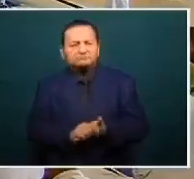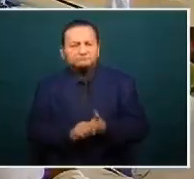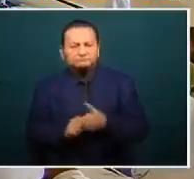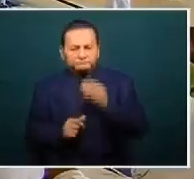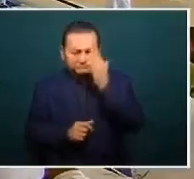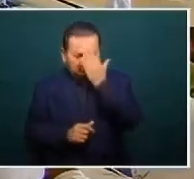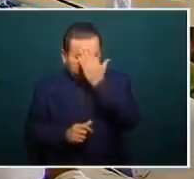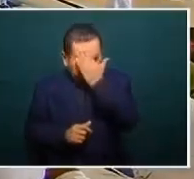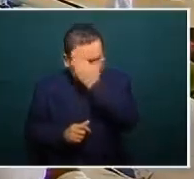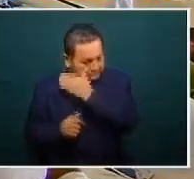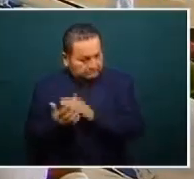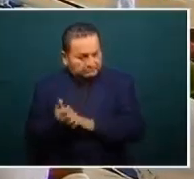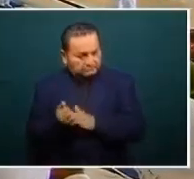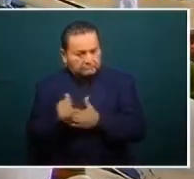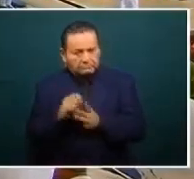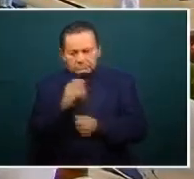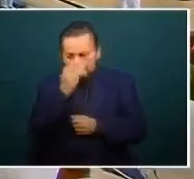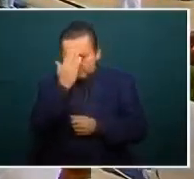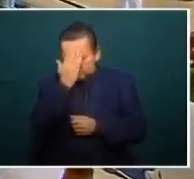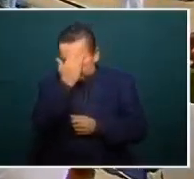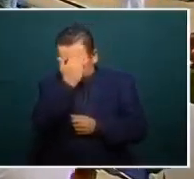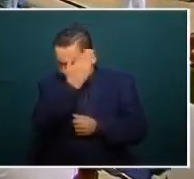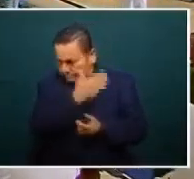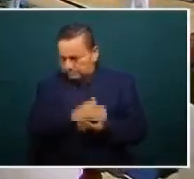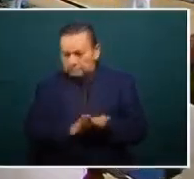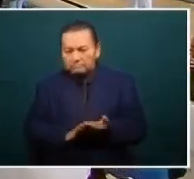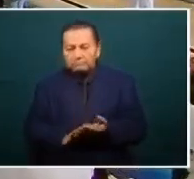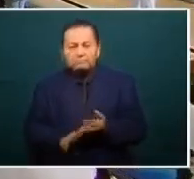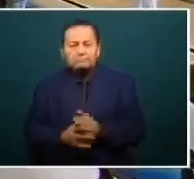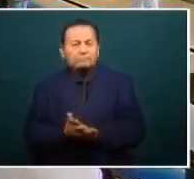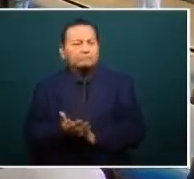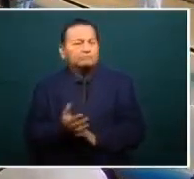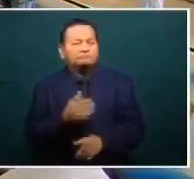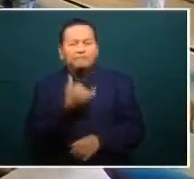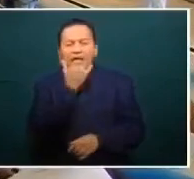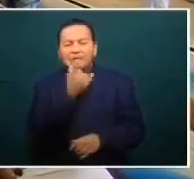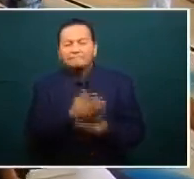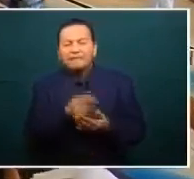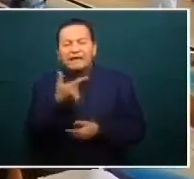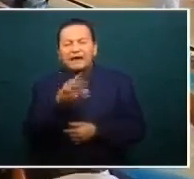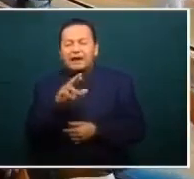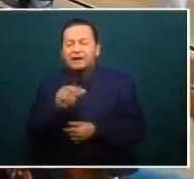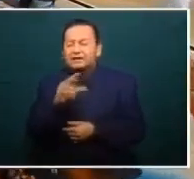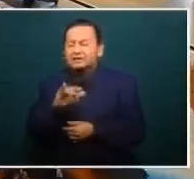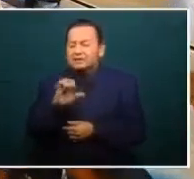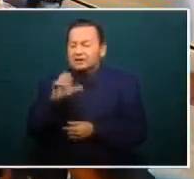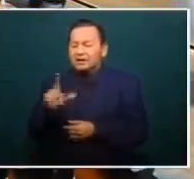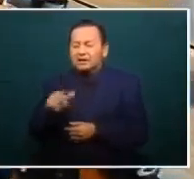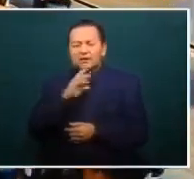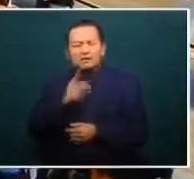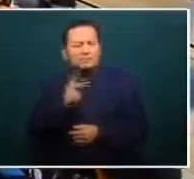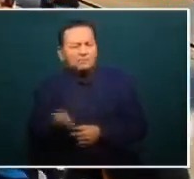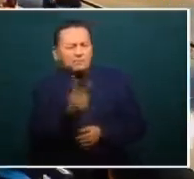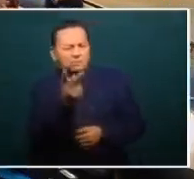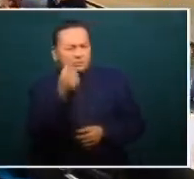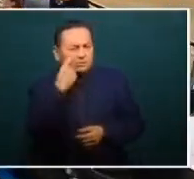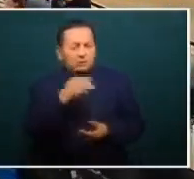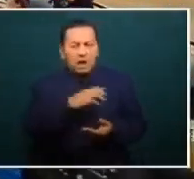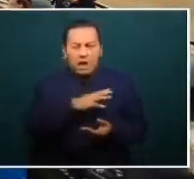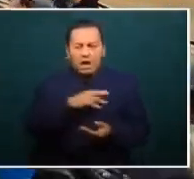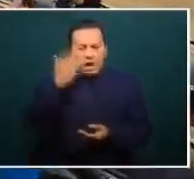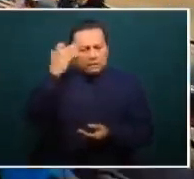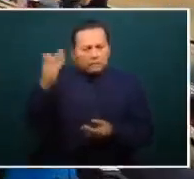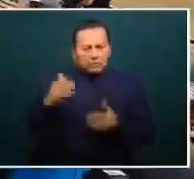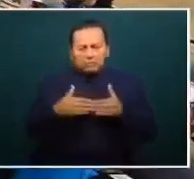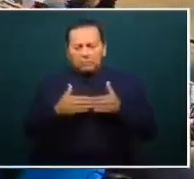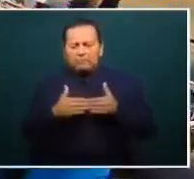I can see that there's a lot of solidarity with Mexico. Another question.